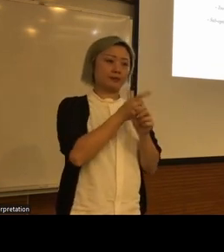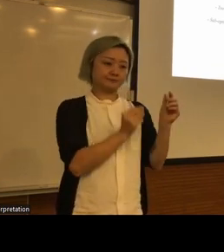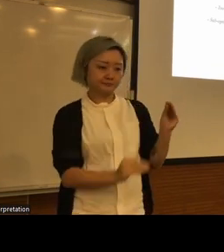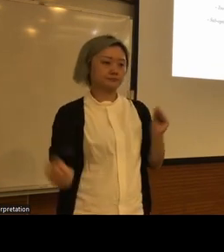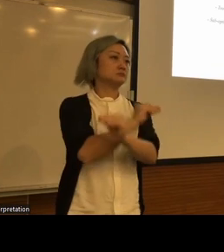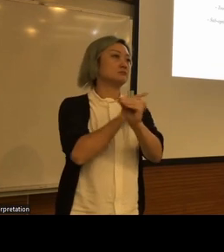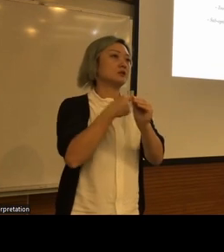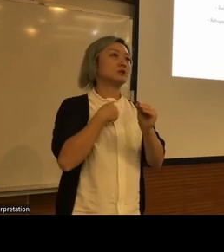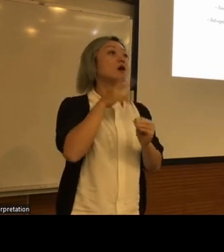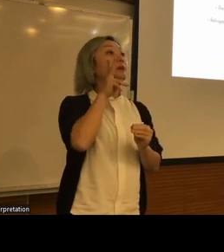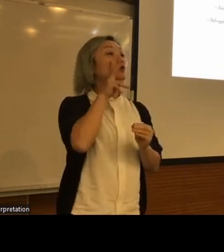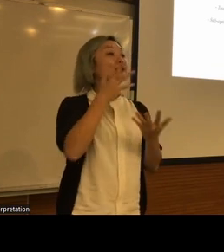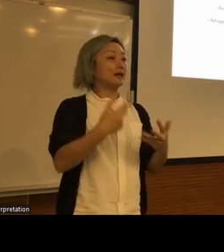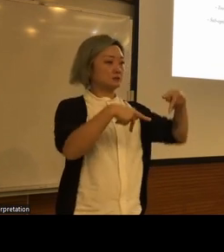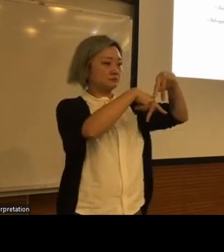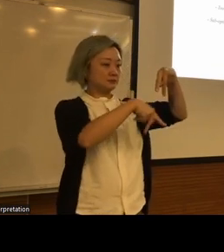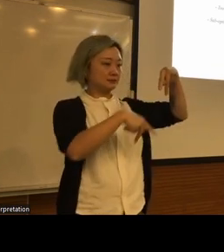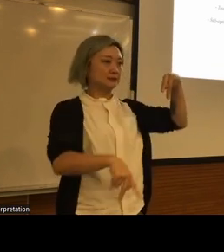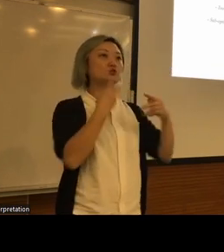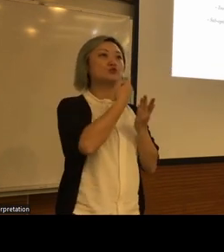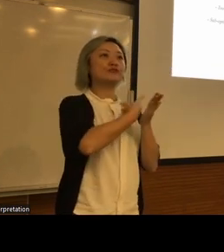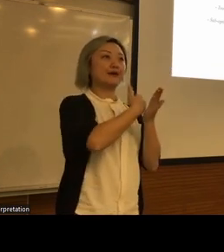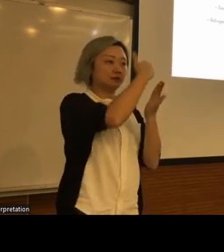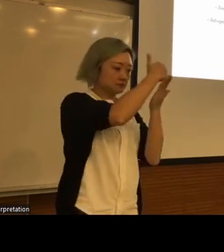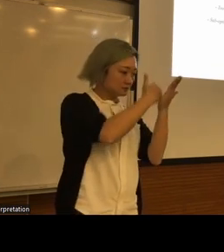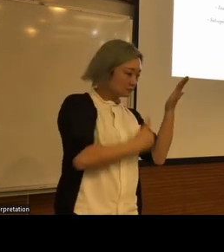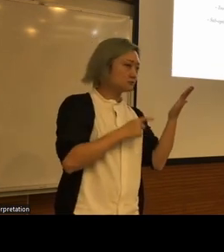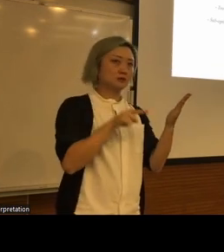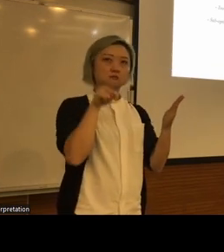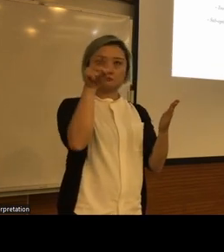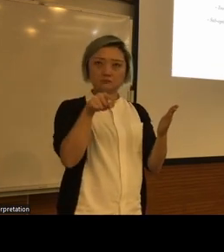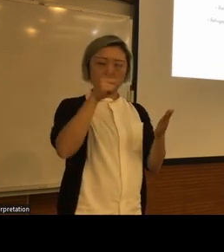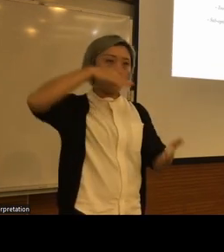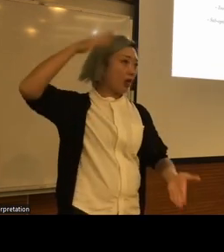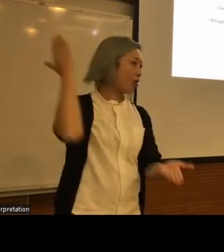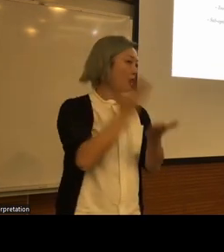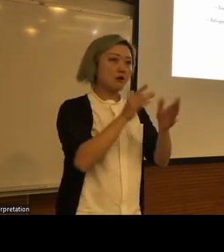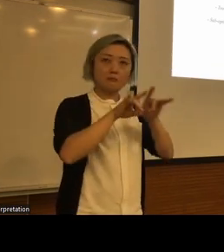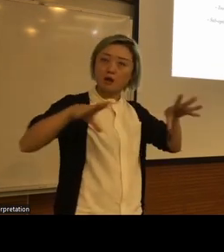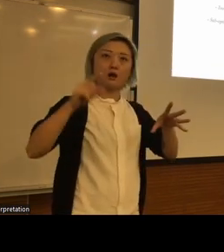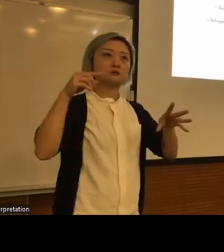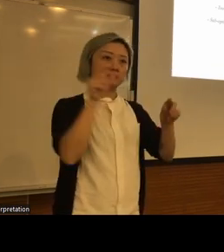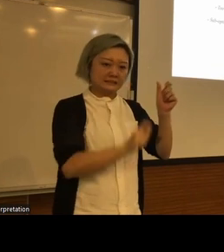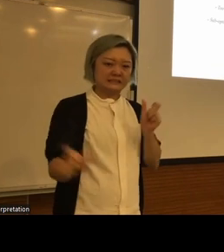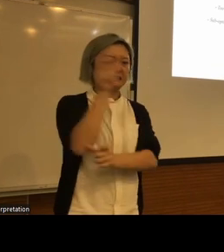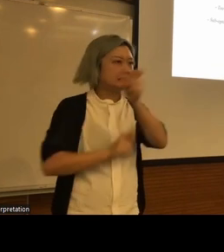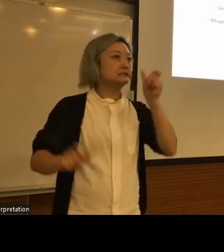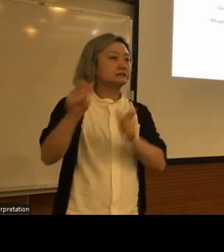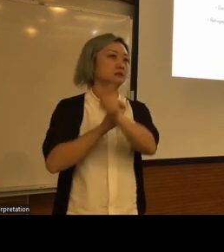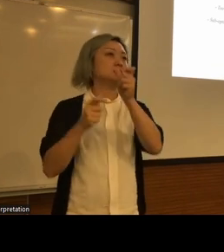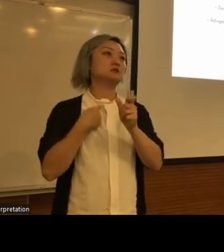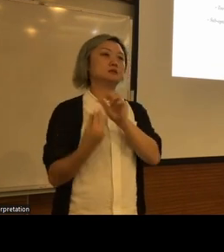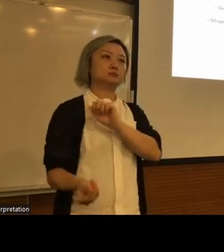the syntactic structure of the two languages is not parallel, is not similar.